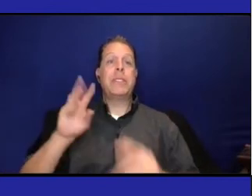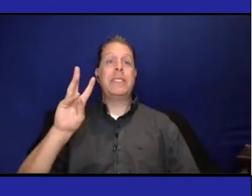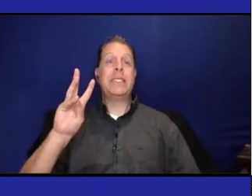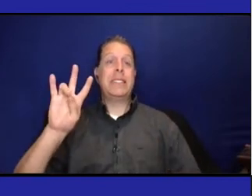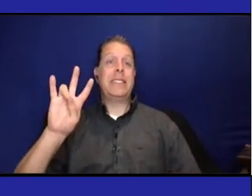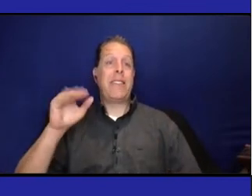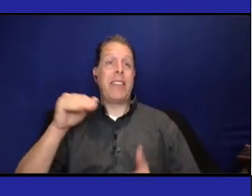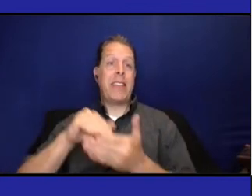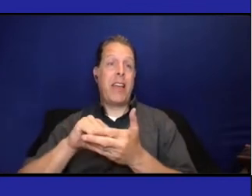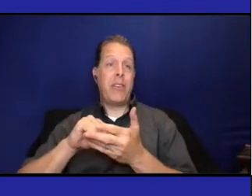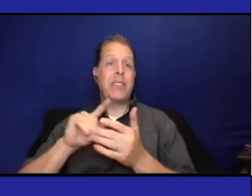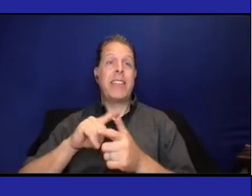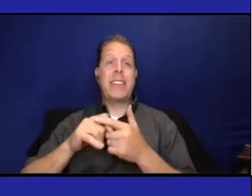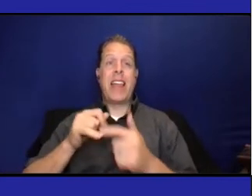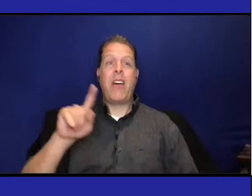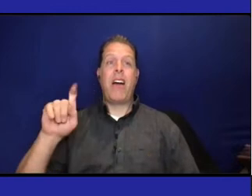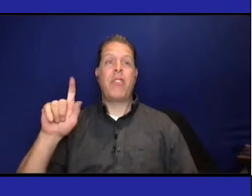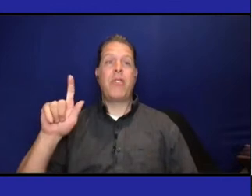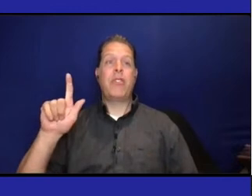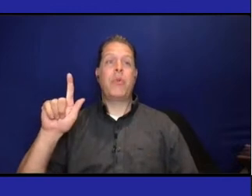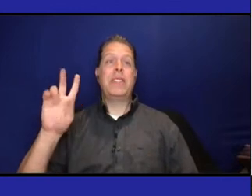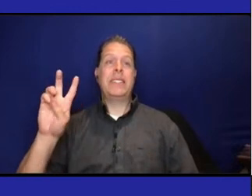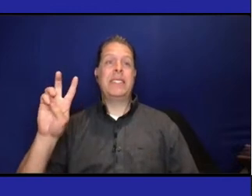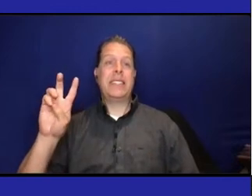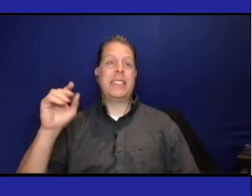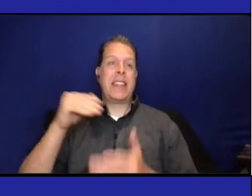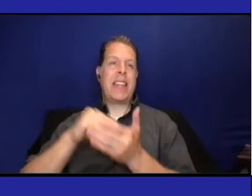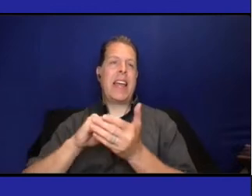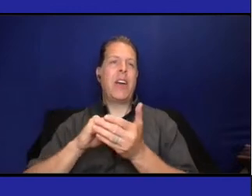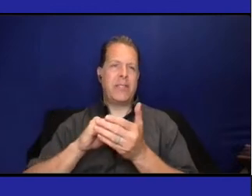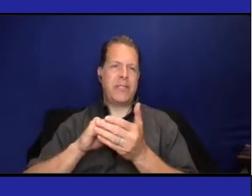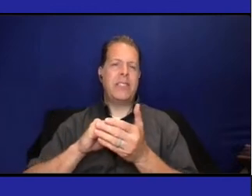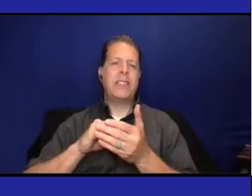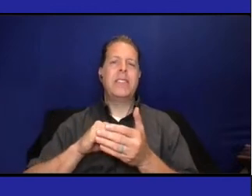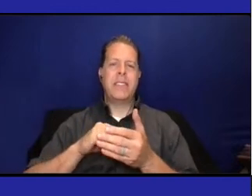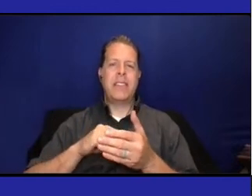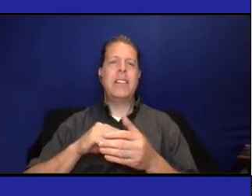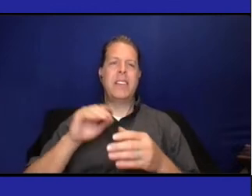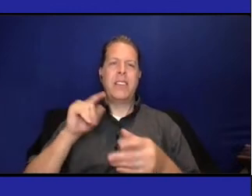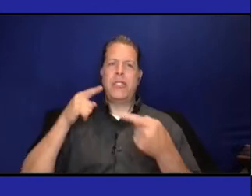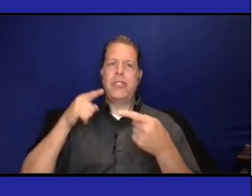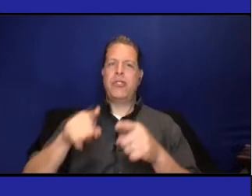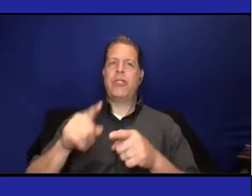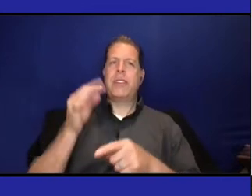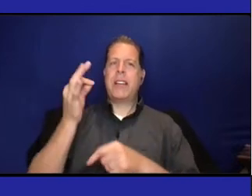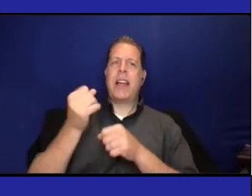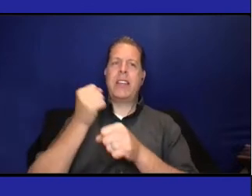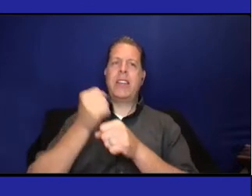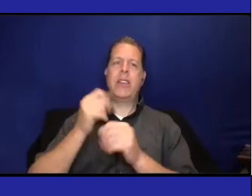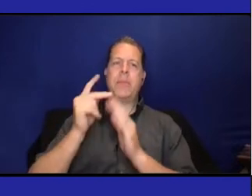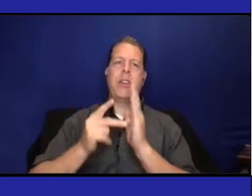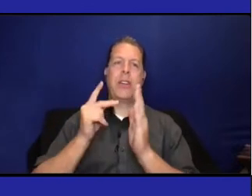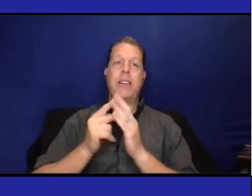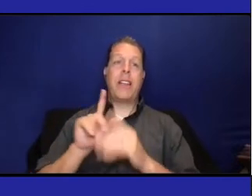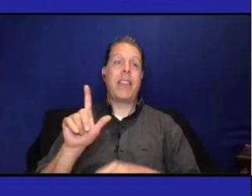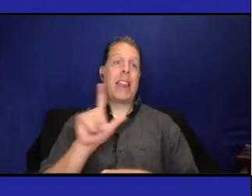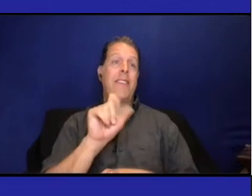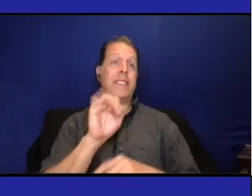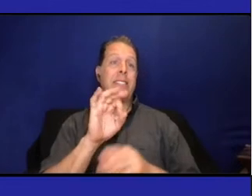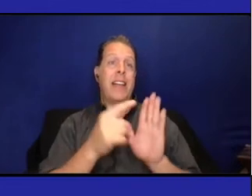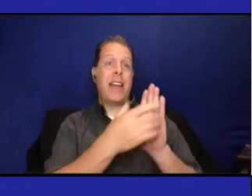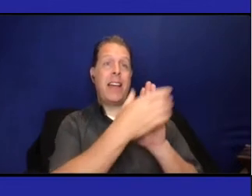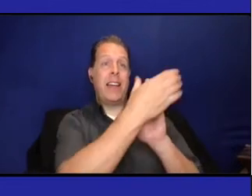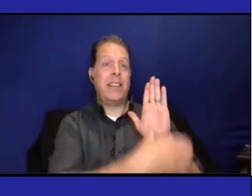we're up to 126,000 in a 9-year period. On your left-hand side, this is the structure